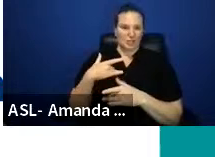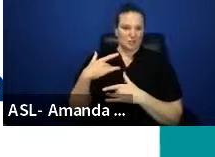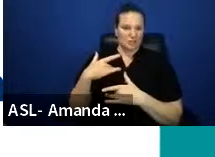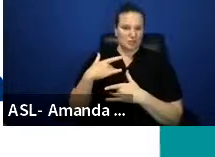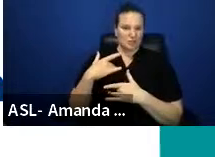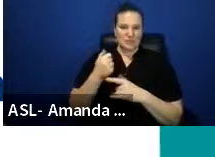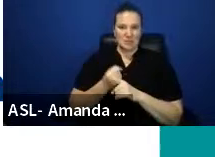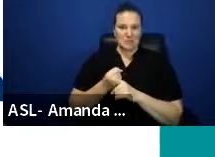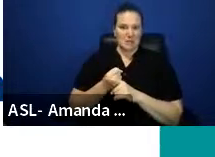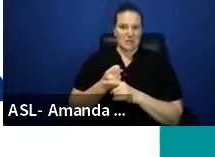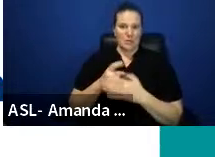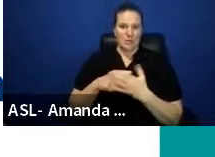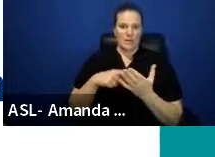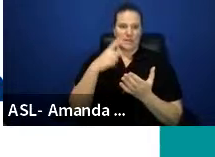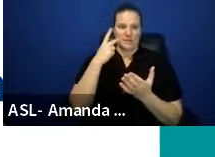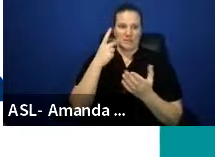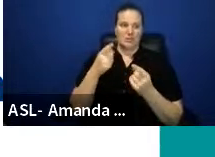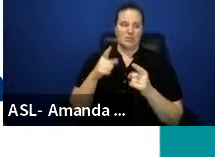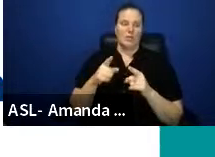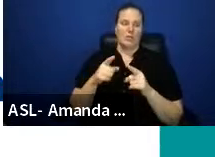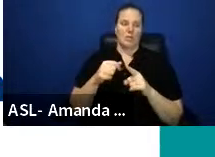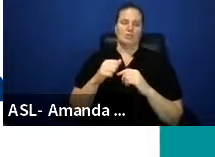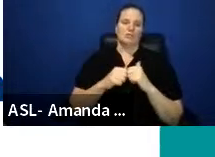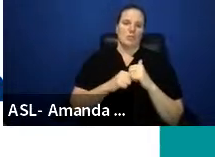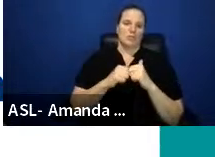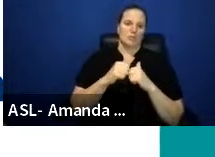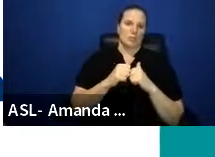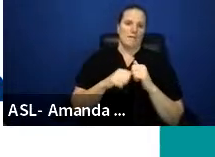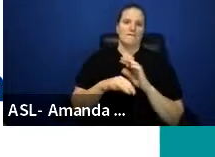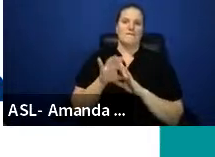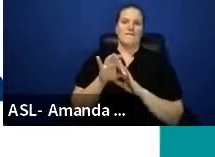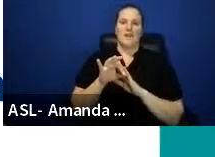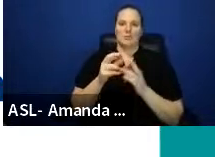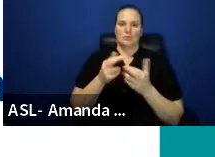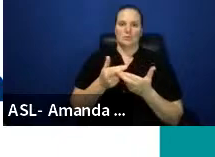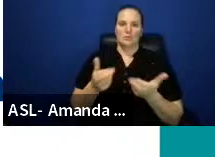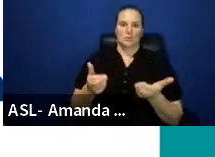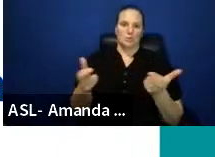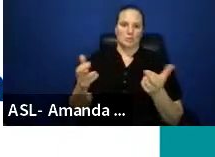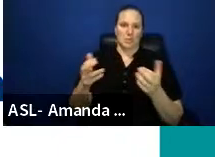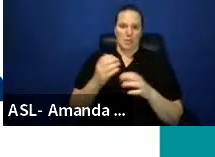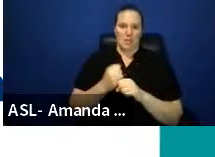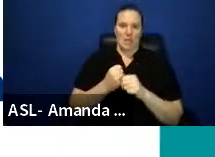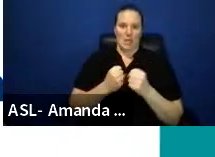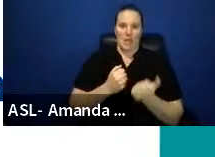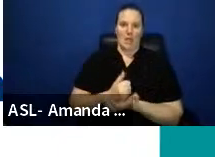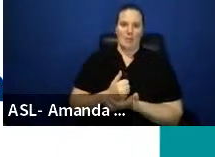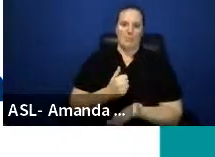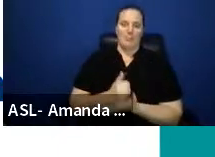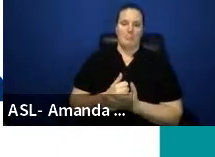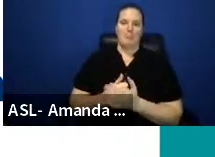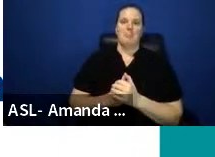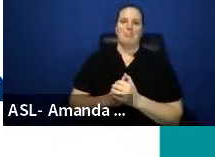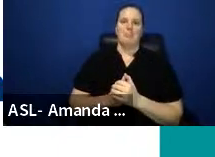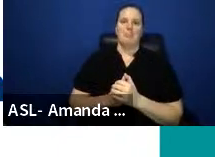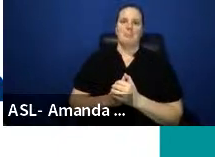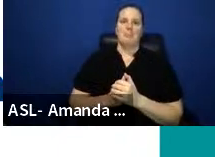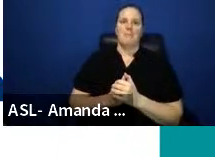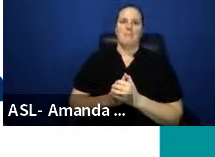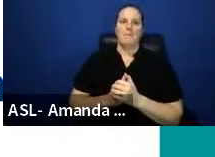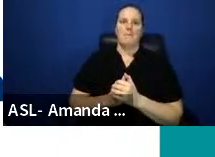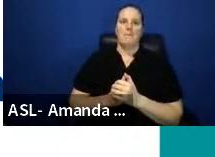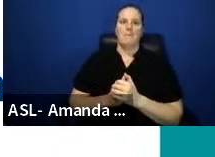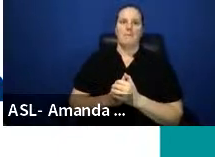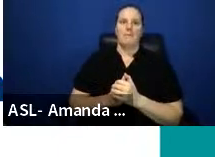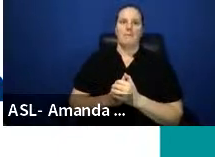any impacts that they're seeing during construction and find resources where they might be able to get some assistance. So